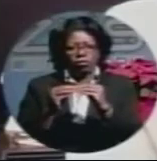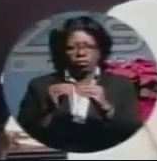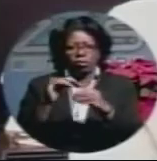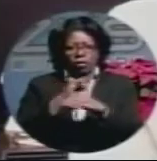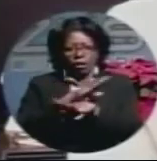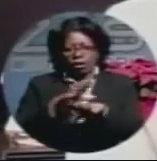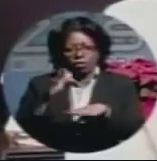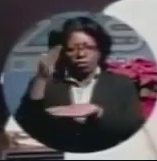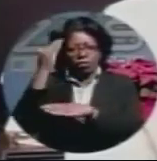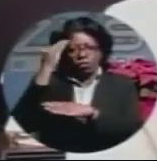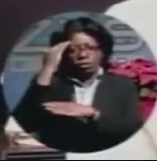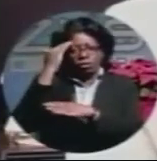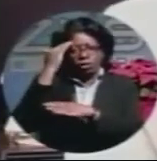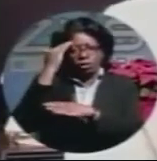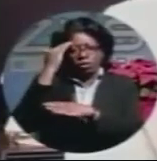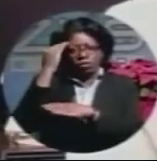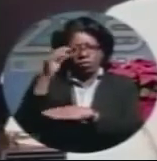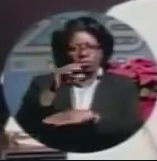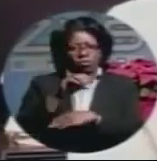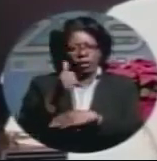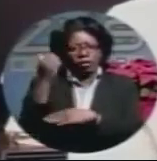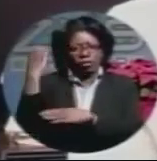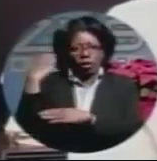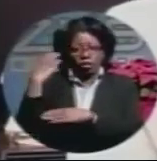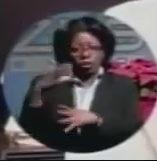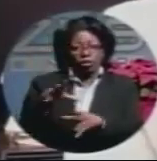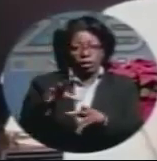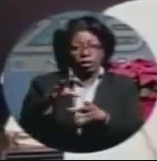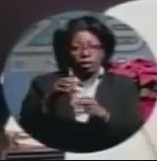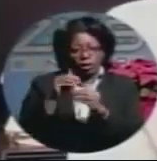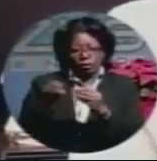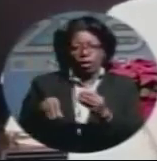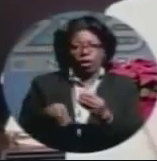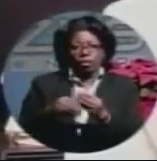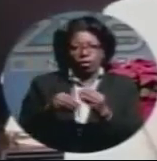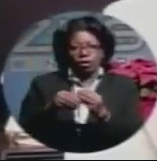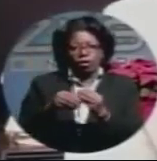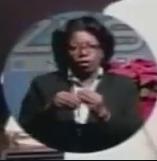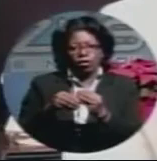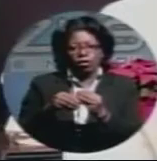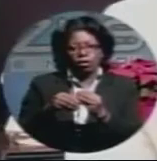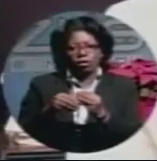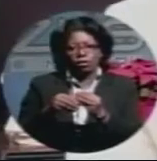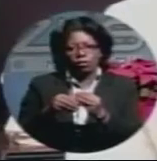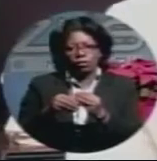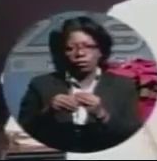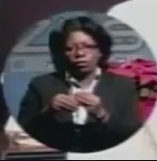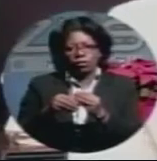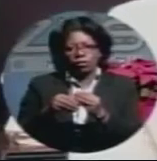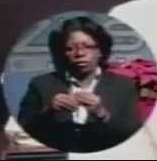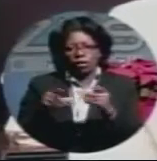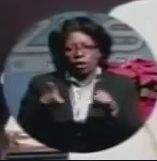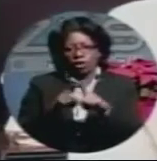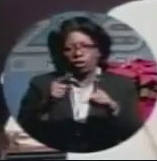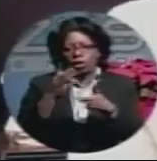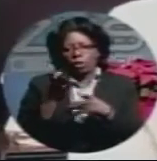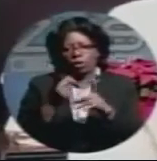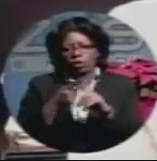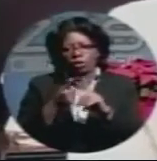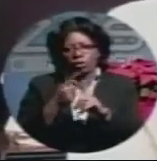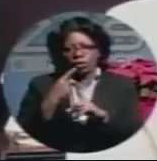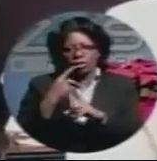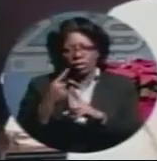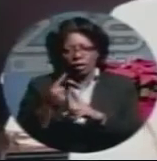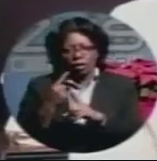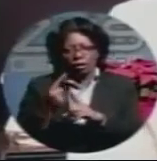of any executives who would have received bonuses. I want to state clearly